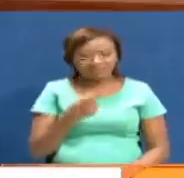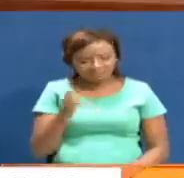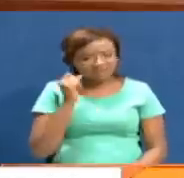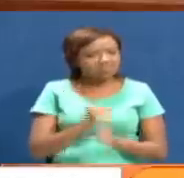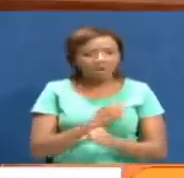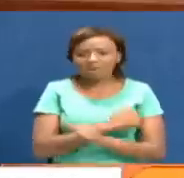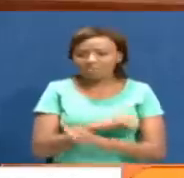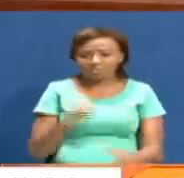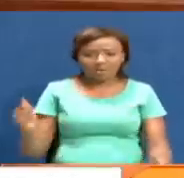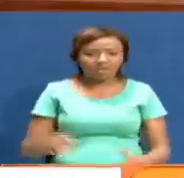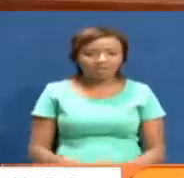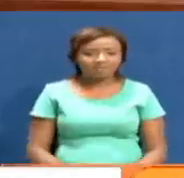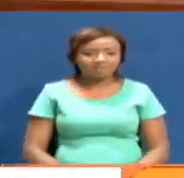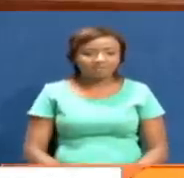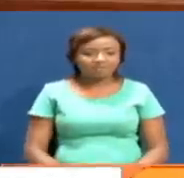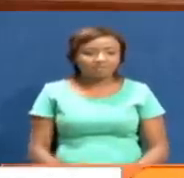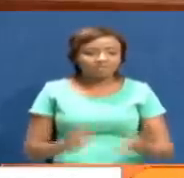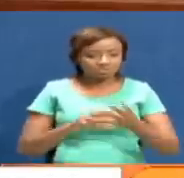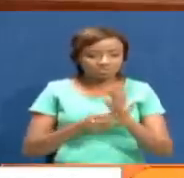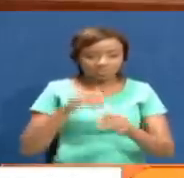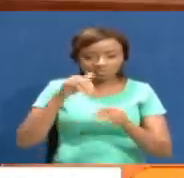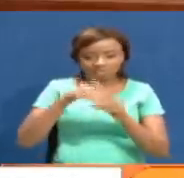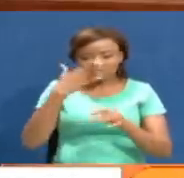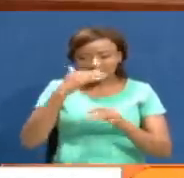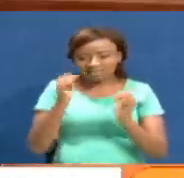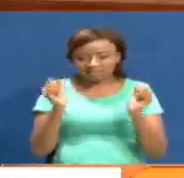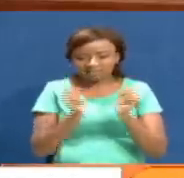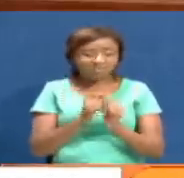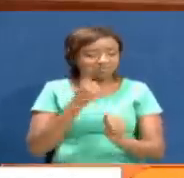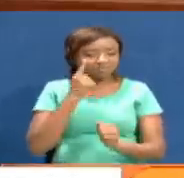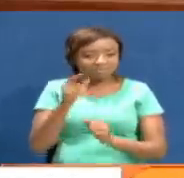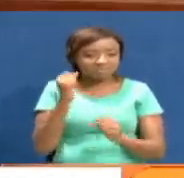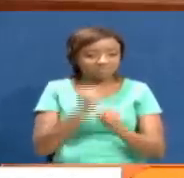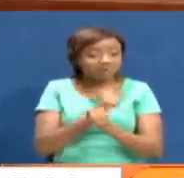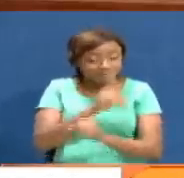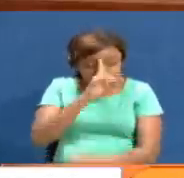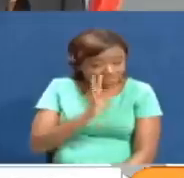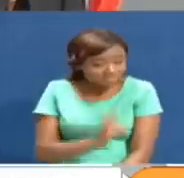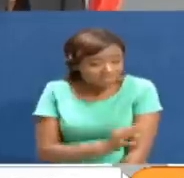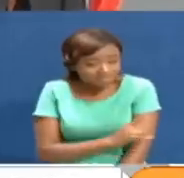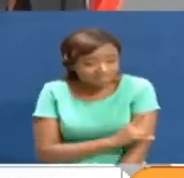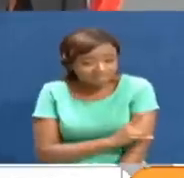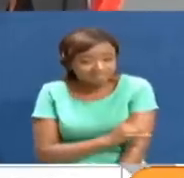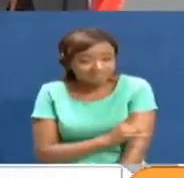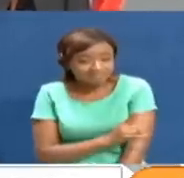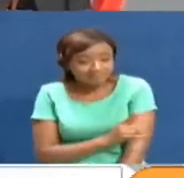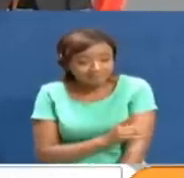Jeff. So within a week or 10 days, you will see it operational. Are you serious? Yes.